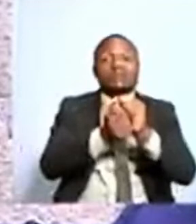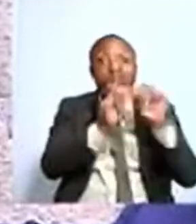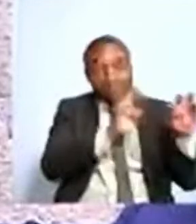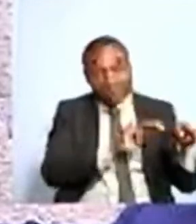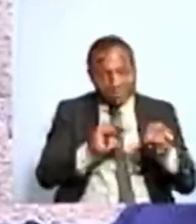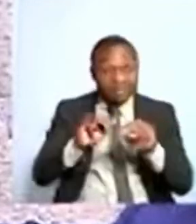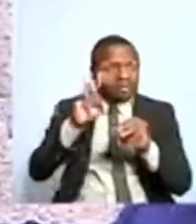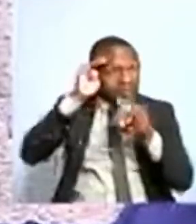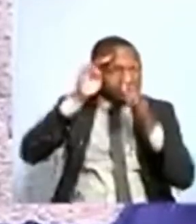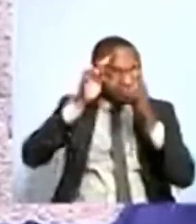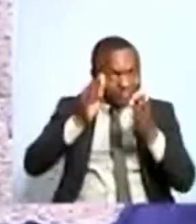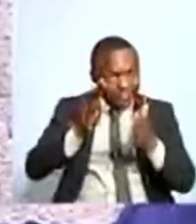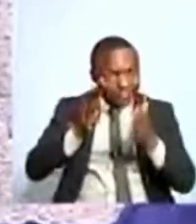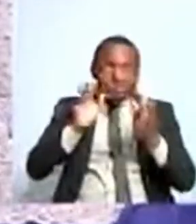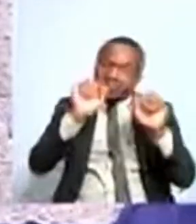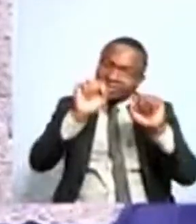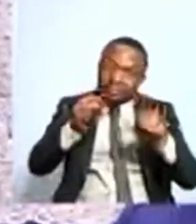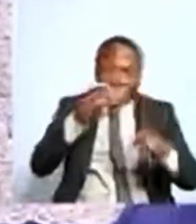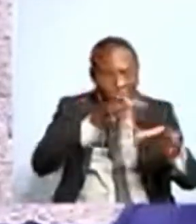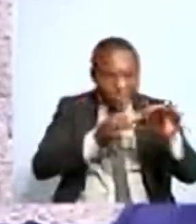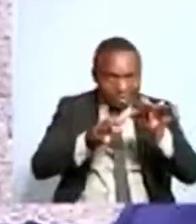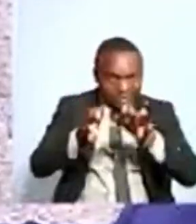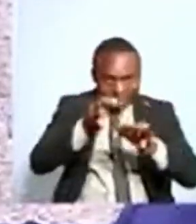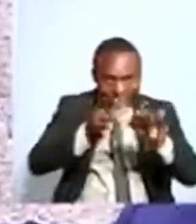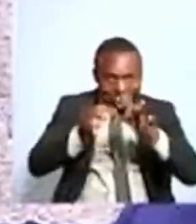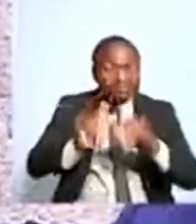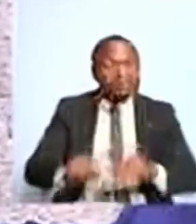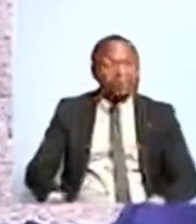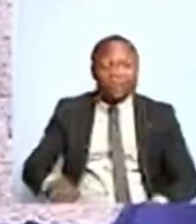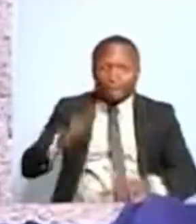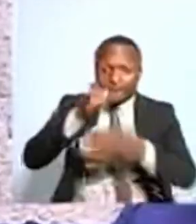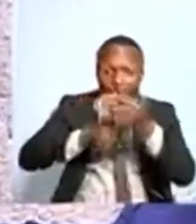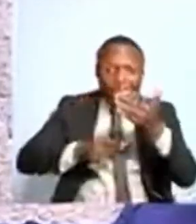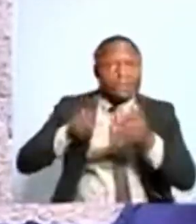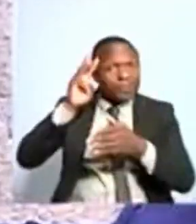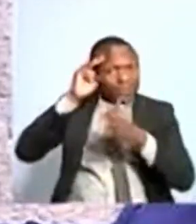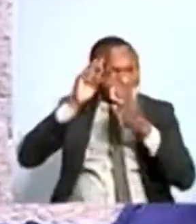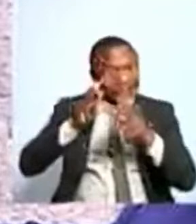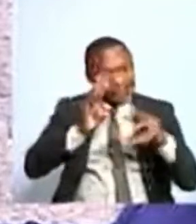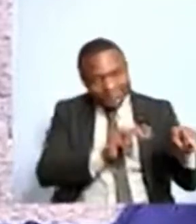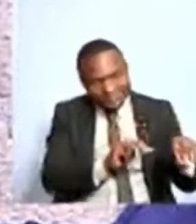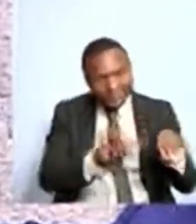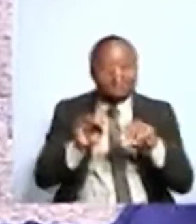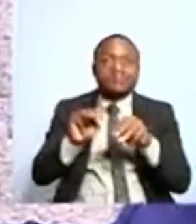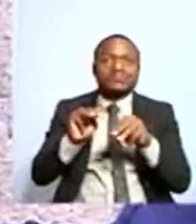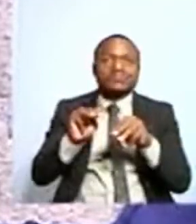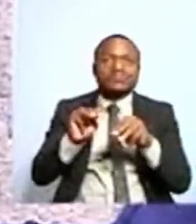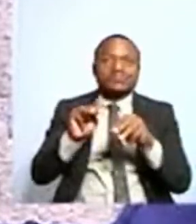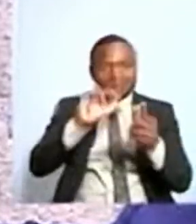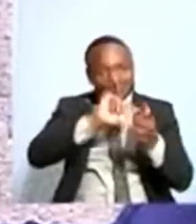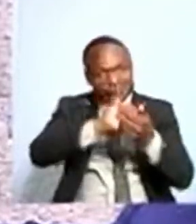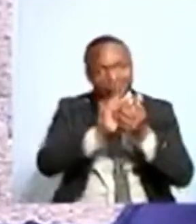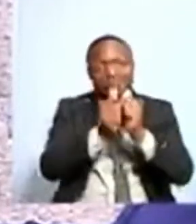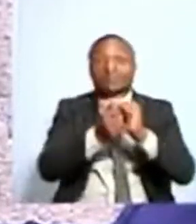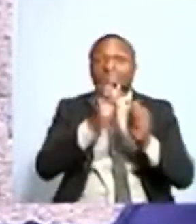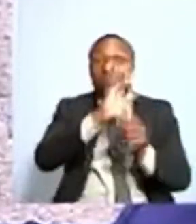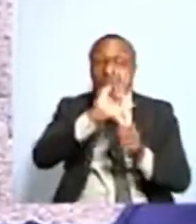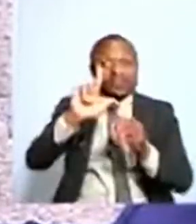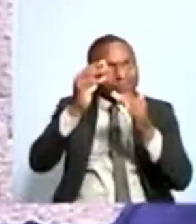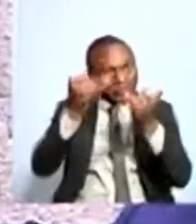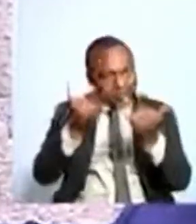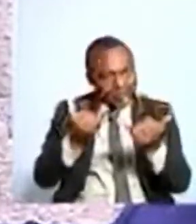by the minister, we can explain that what the minister has moved in the amendment bill now